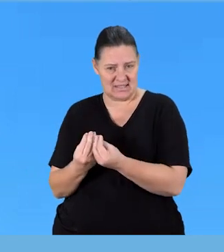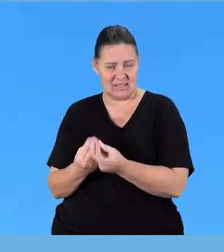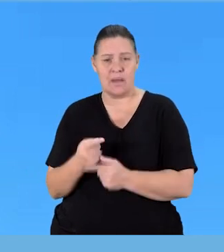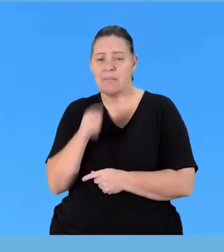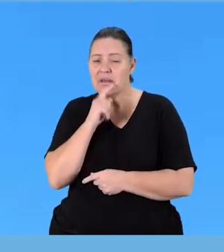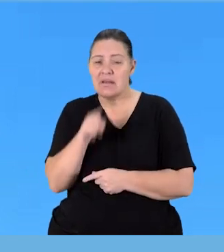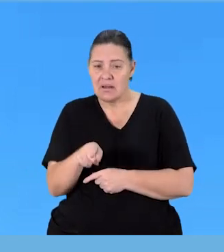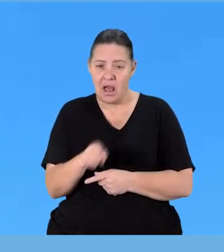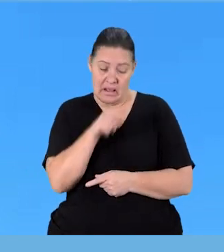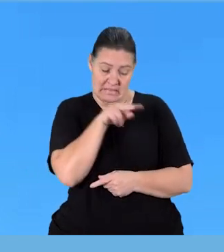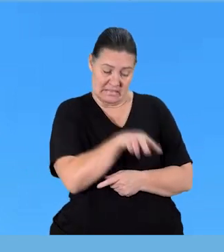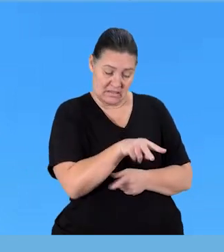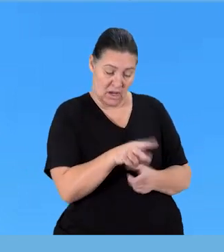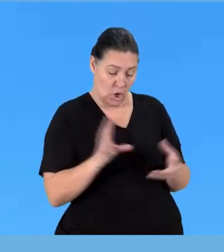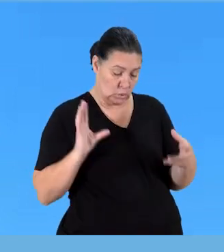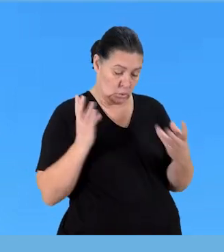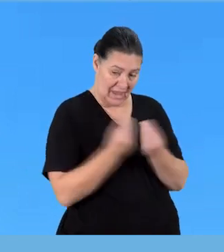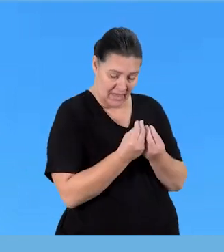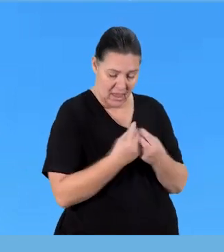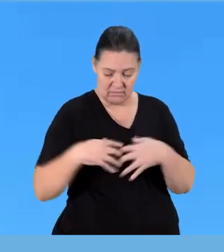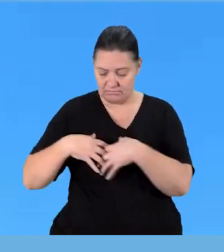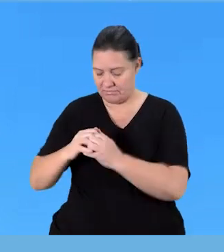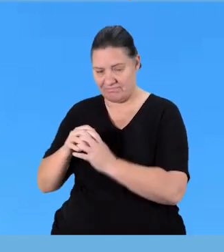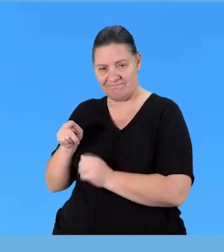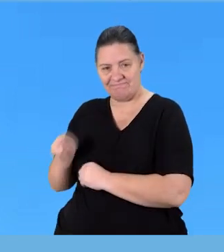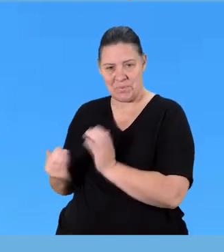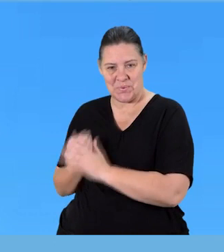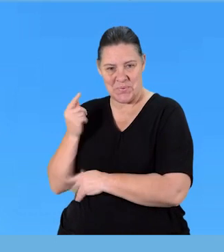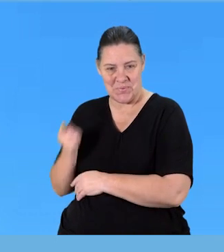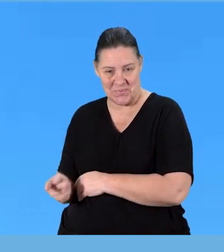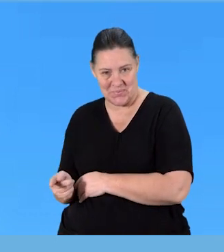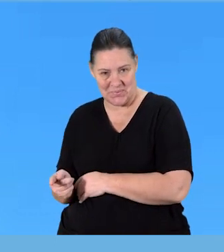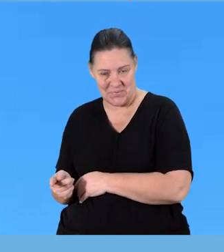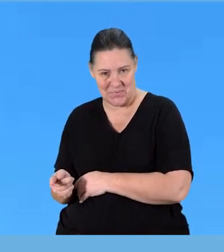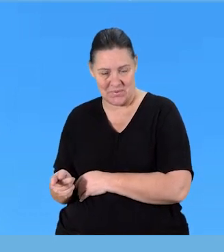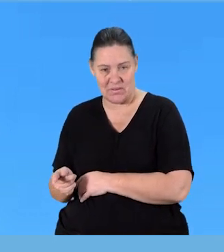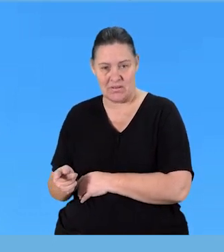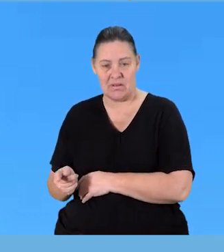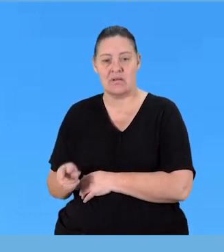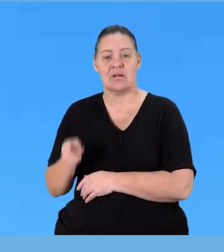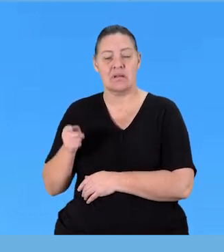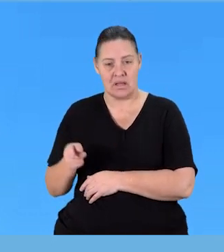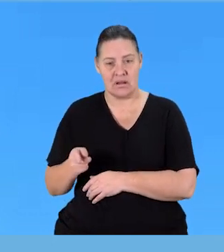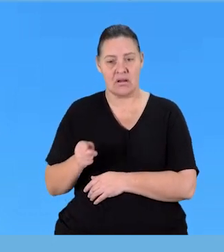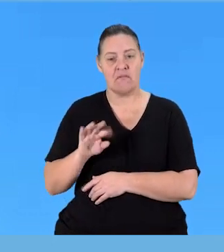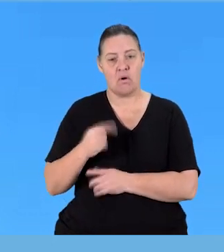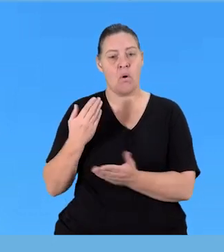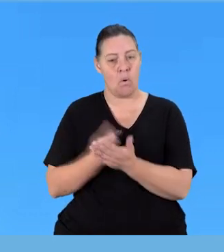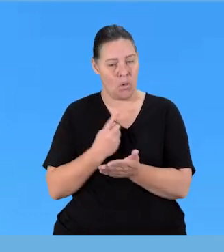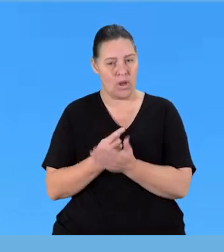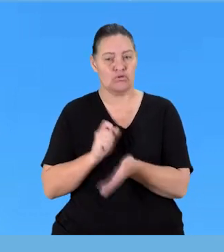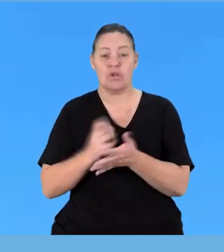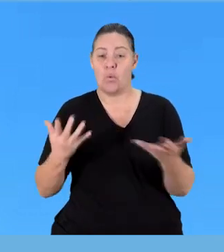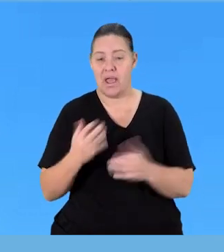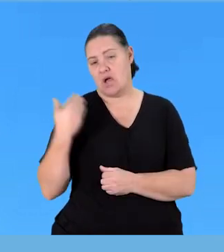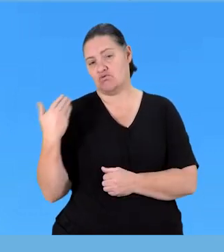So now those are substances that are formed in a chemical reaction, and their chemical formulae are written on